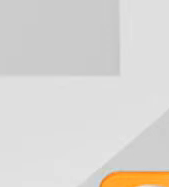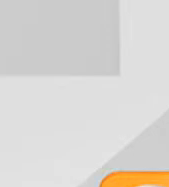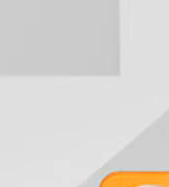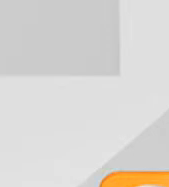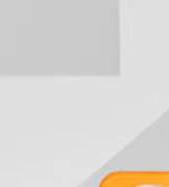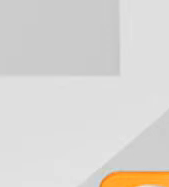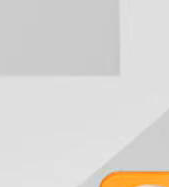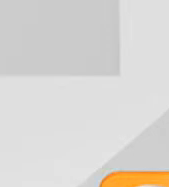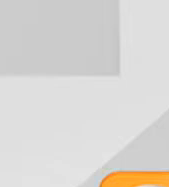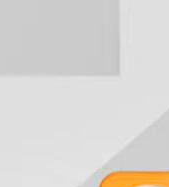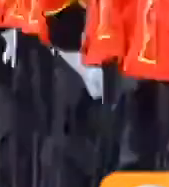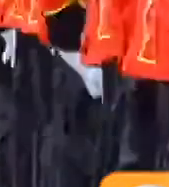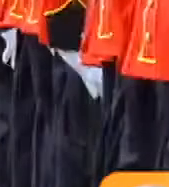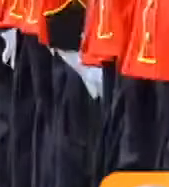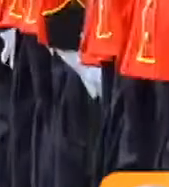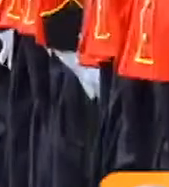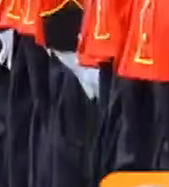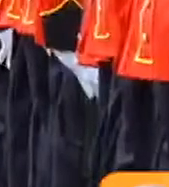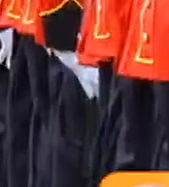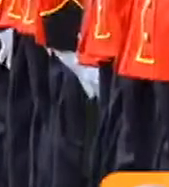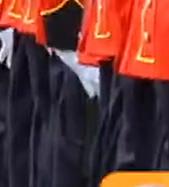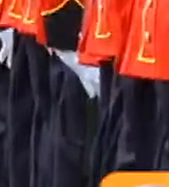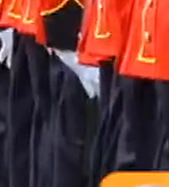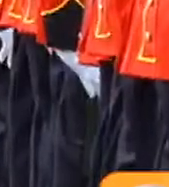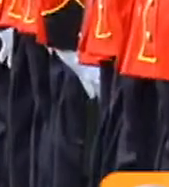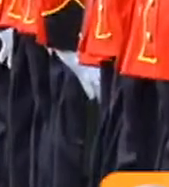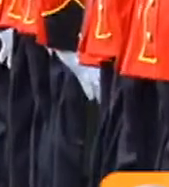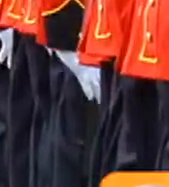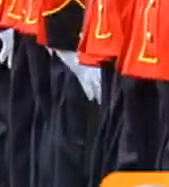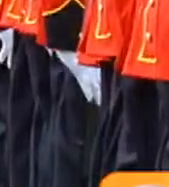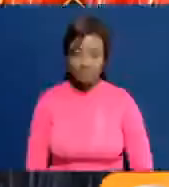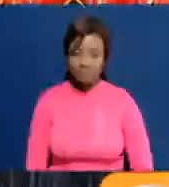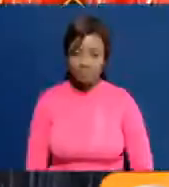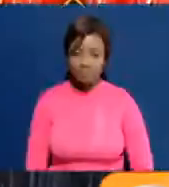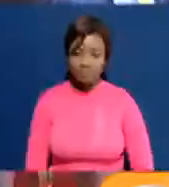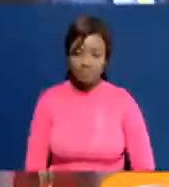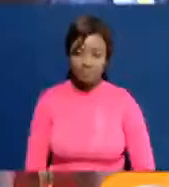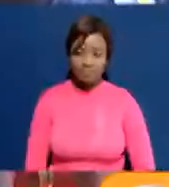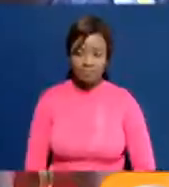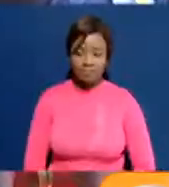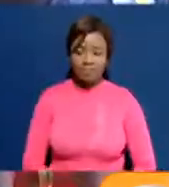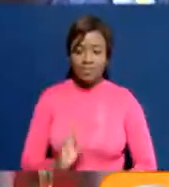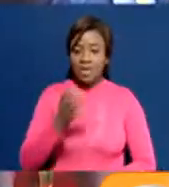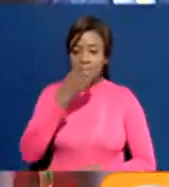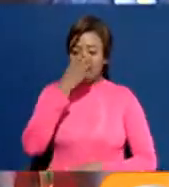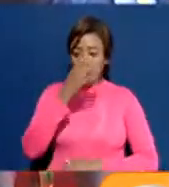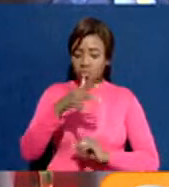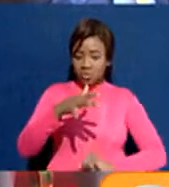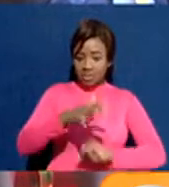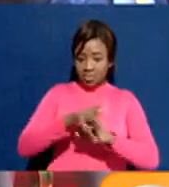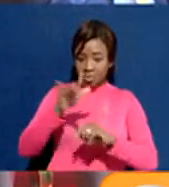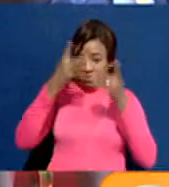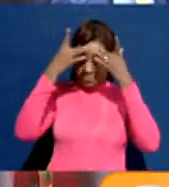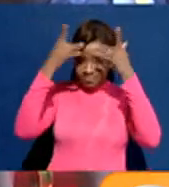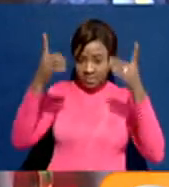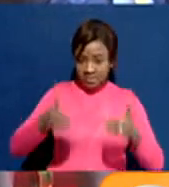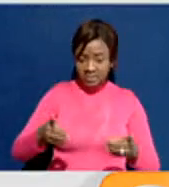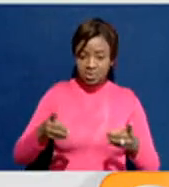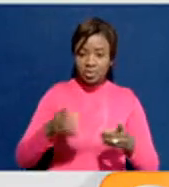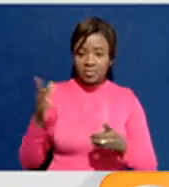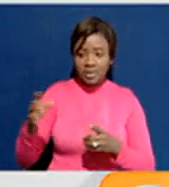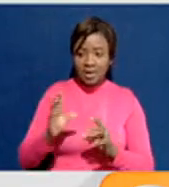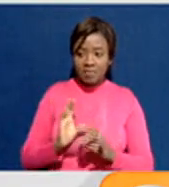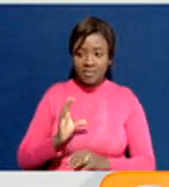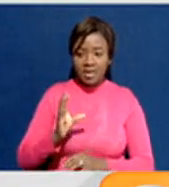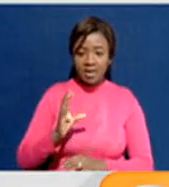he held for 3 years. President Ruto upheld the decision of the Kenya Defense Council, chaired by Defense Cabinet Secretary Aden Duale,